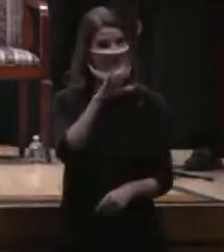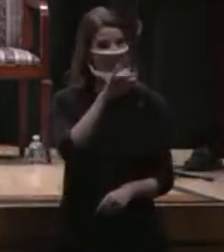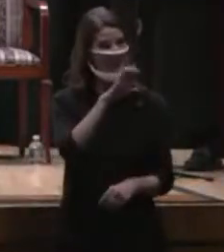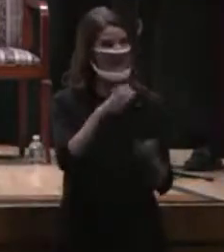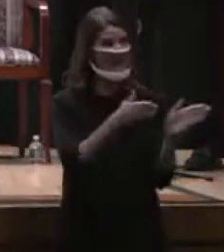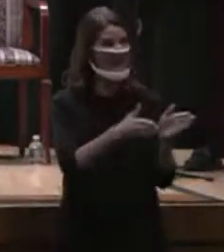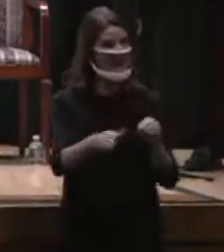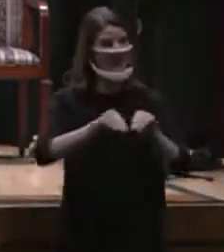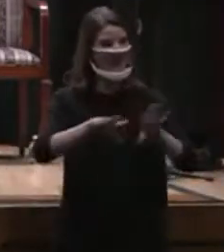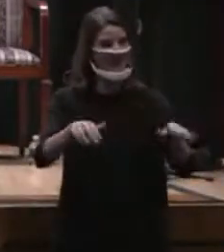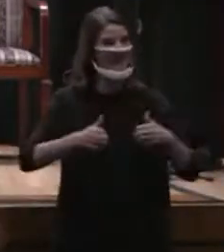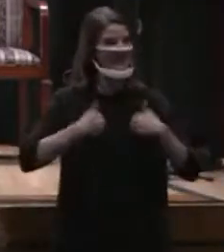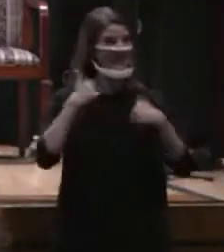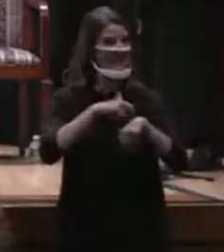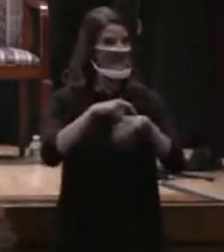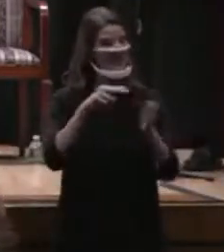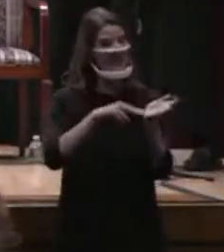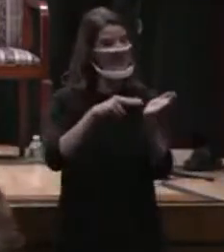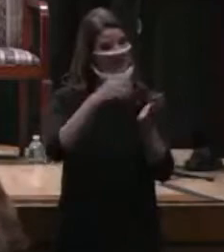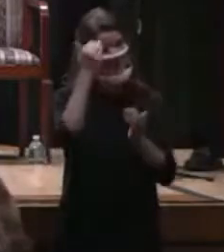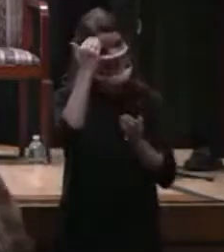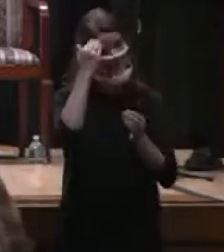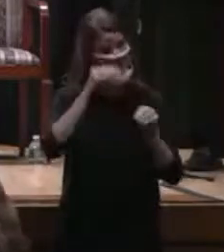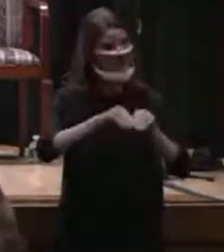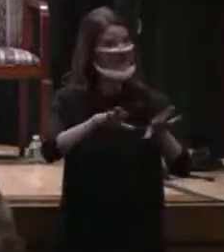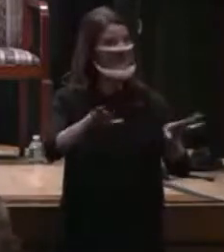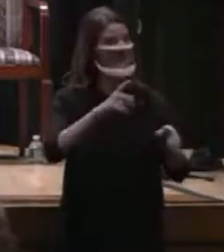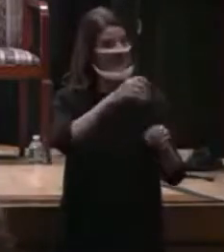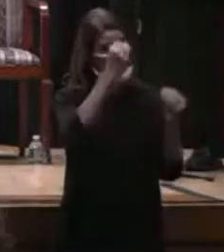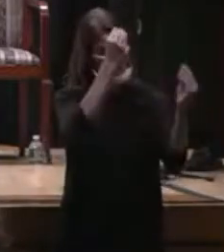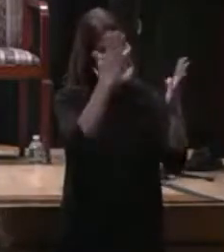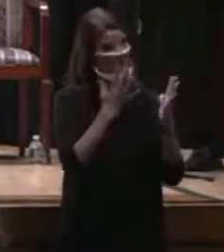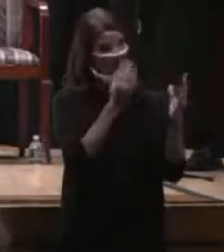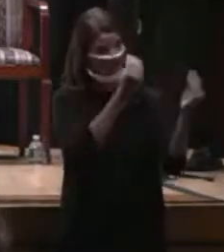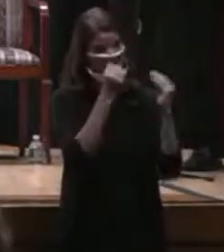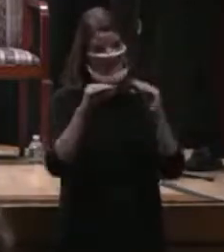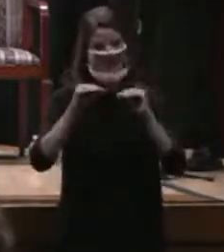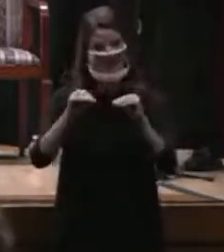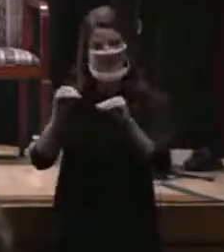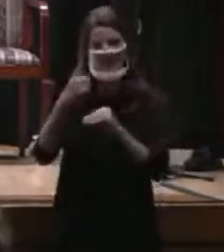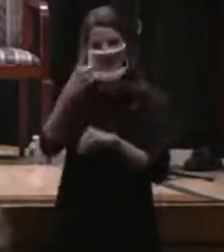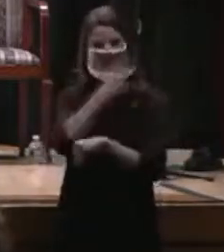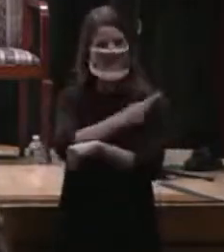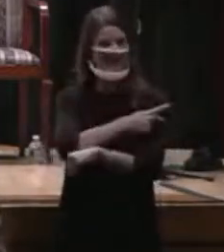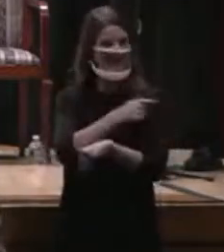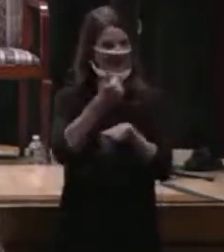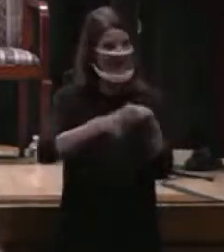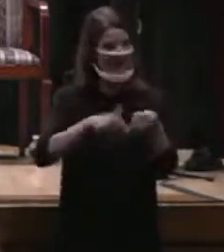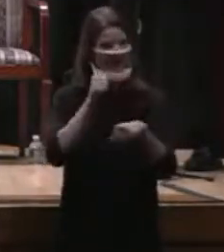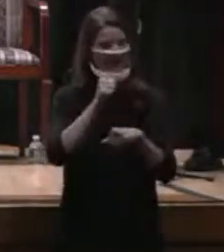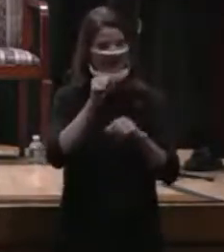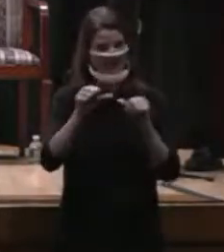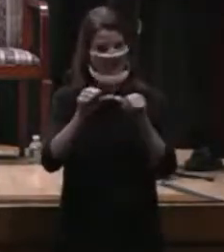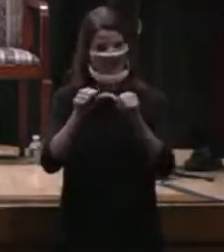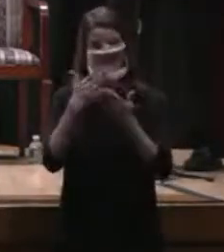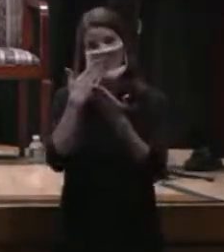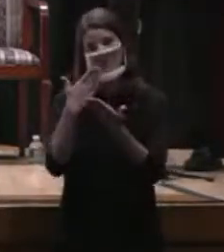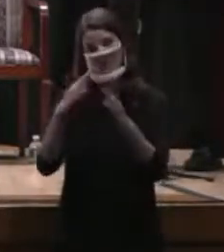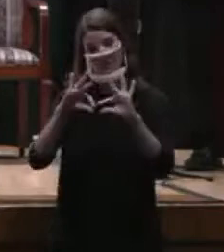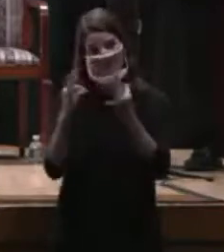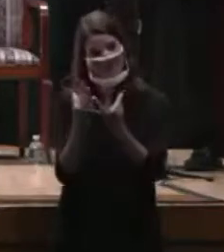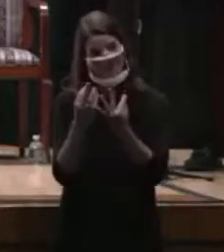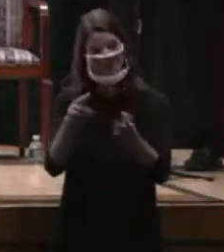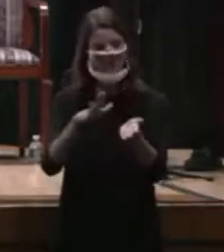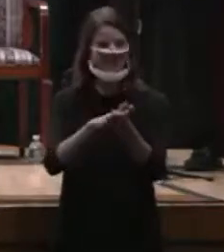plans to spread this lifetime nursing knowledge he's learned from his professors to one patient at a time. A huge thank you to his family